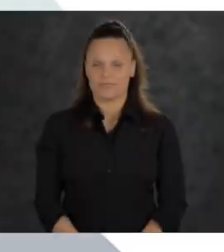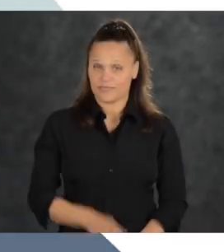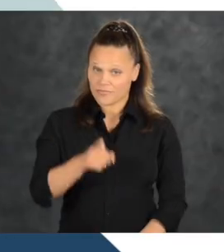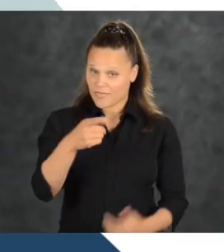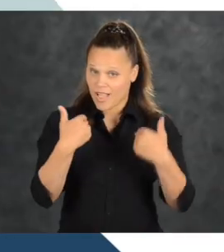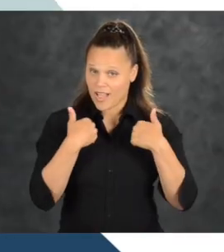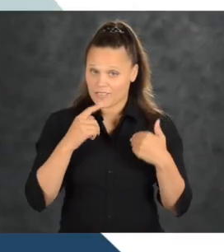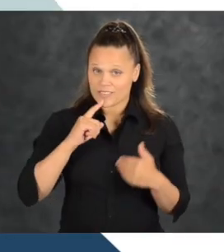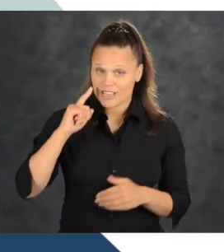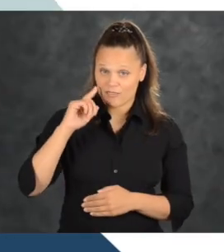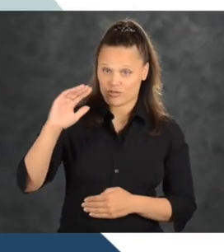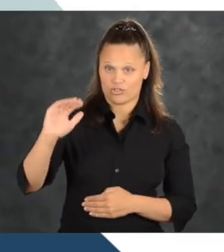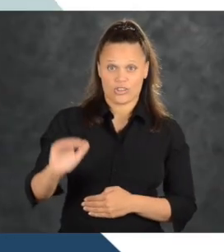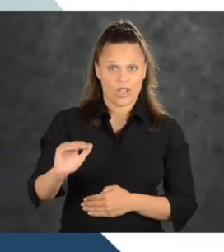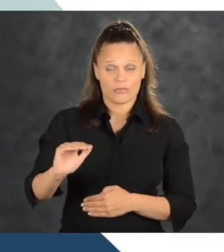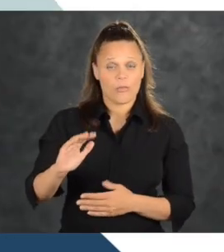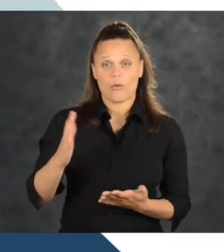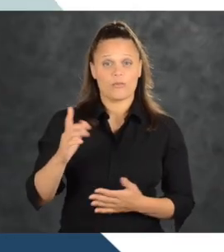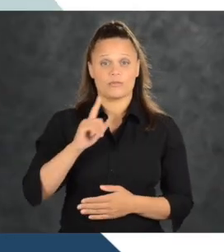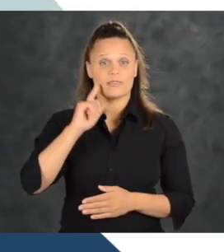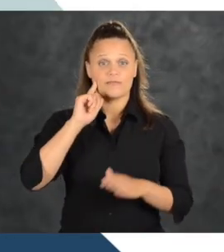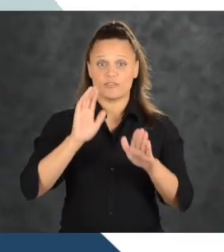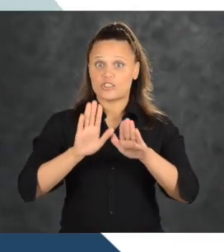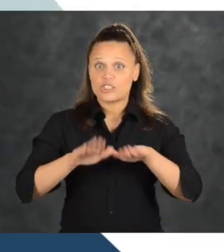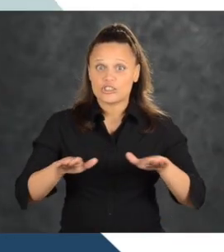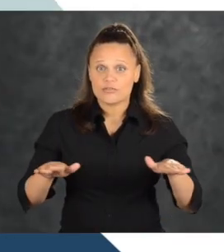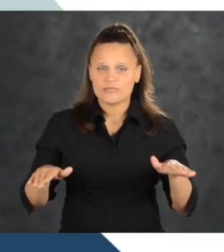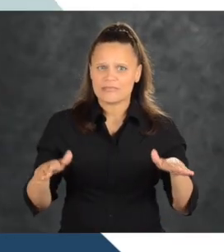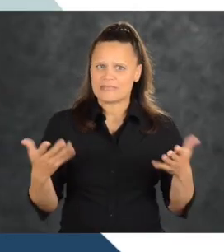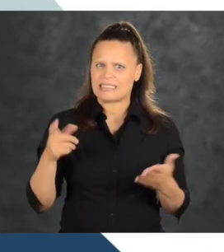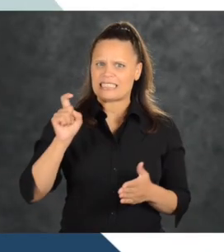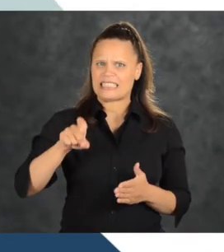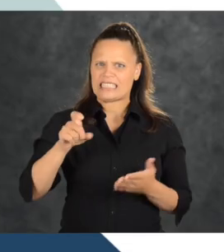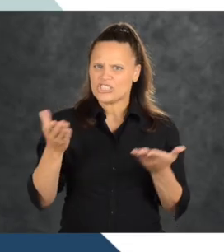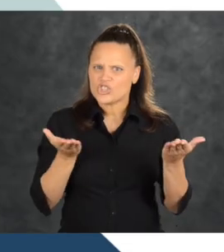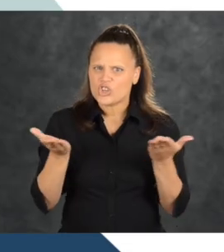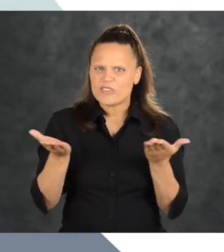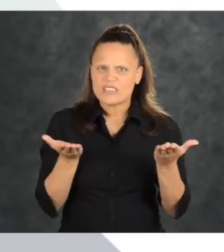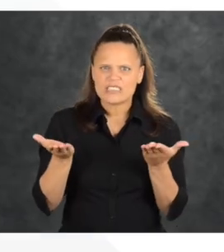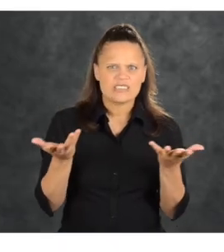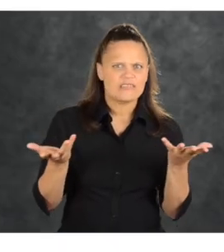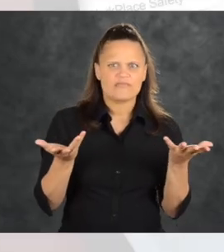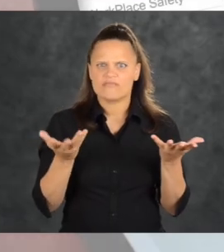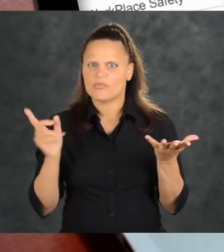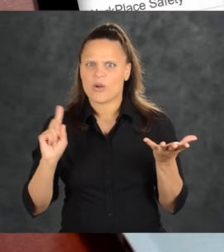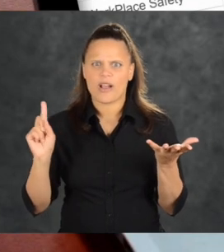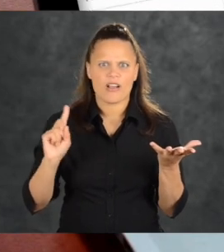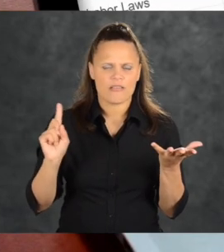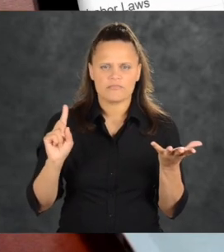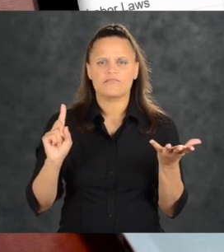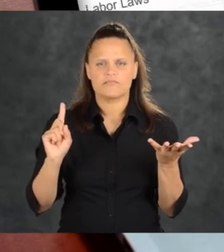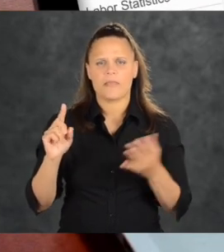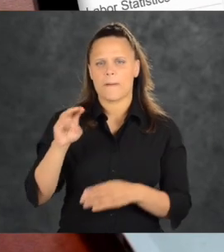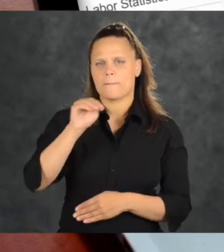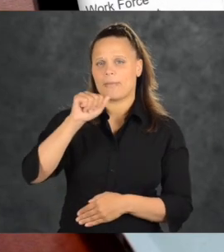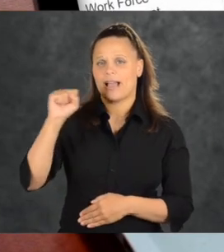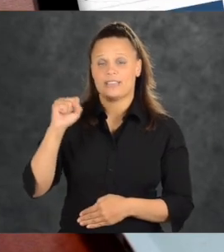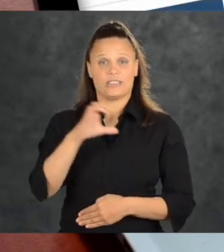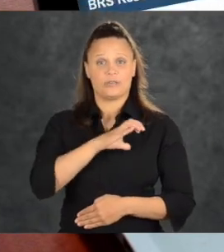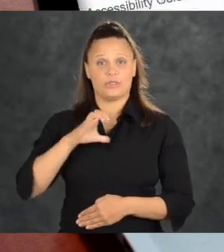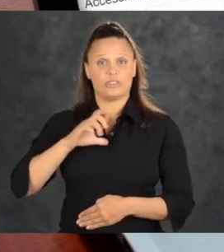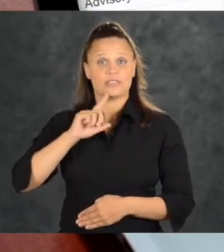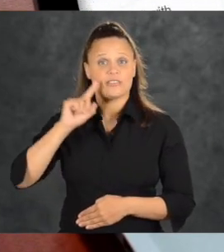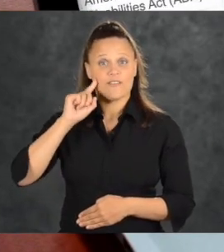Opening titles read, Special Appointment Program, Maine Department of Labor. An individual scrolls through the Special